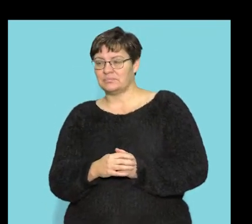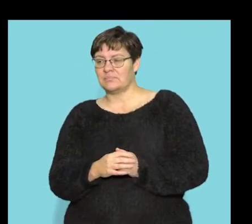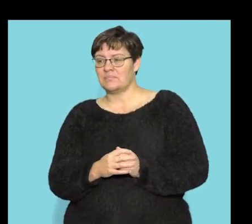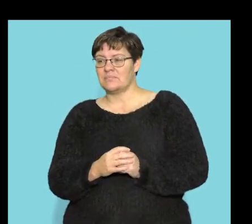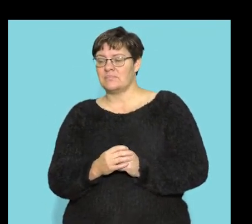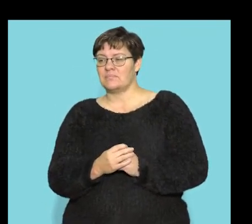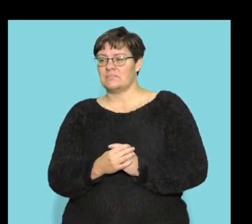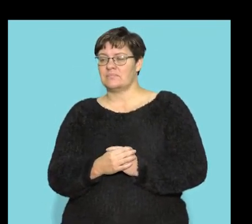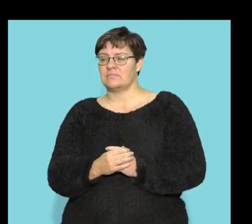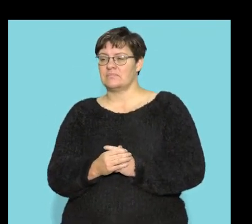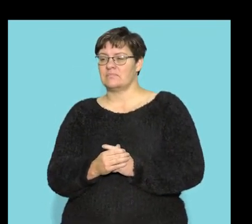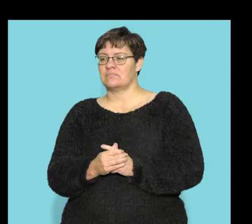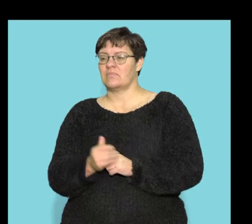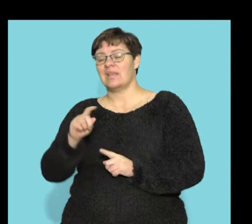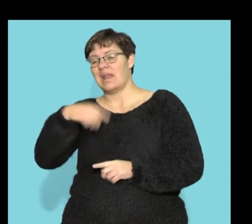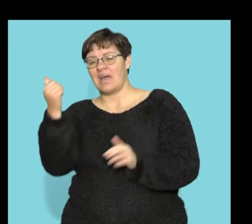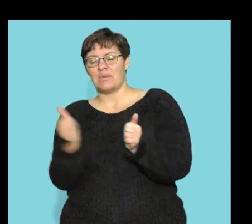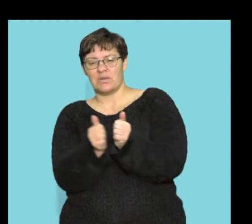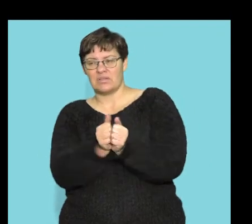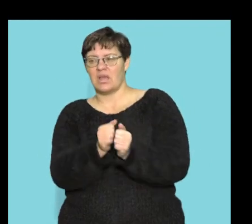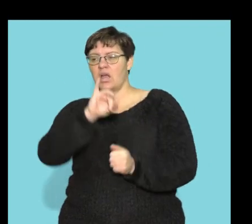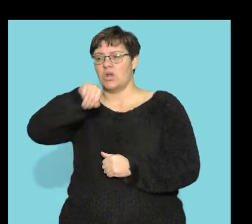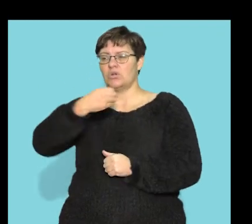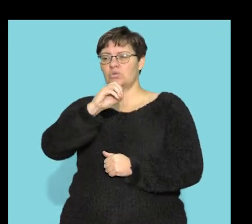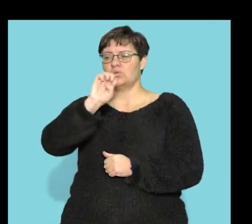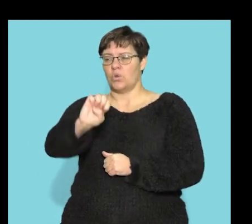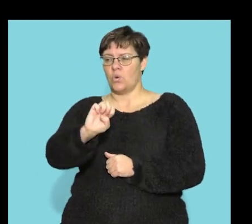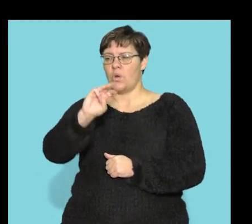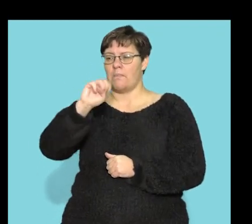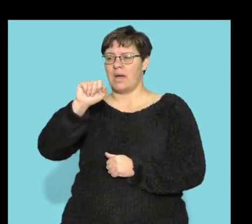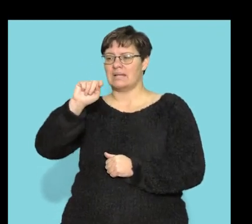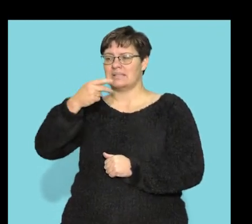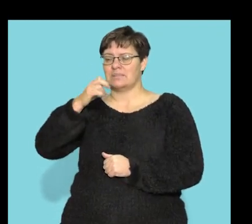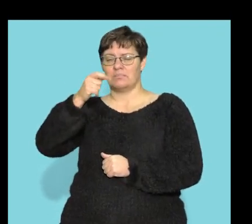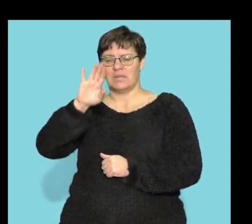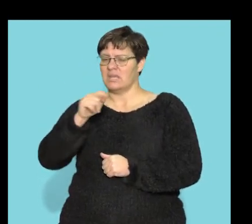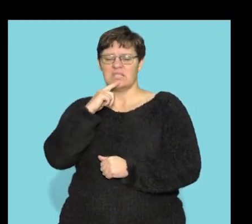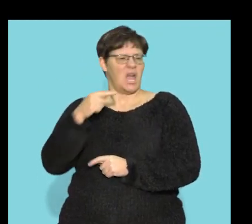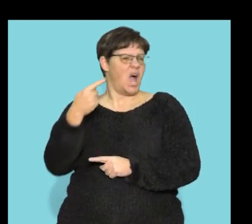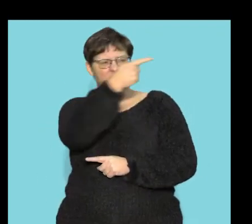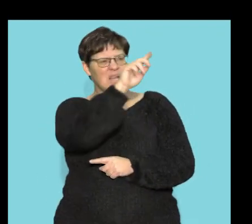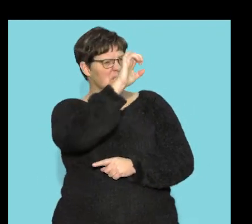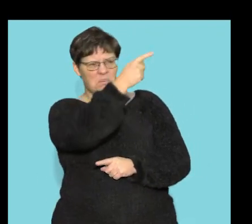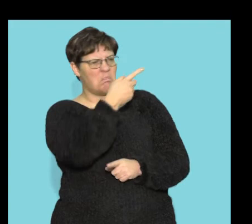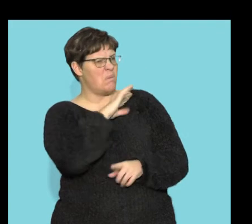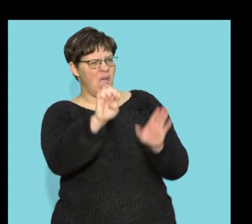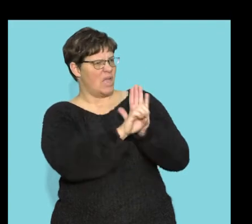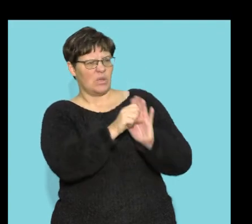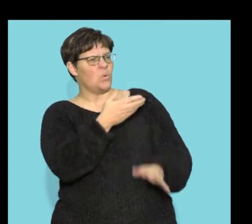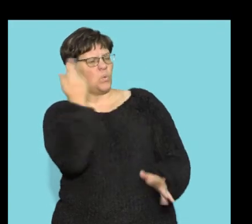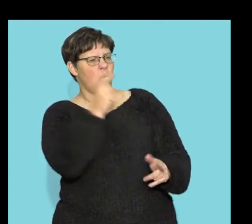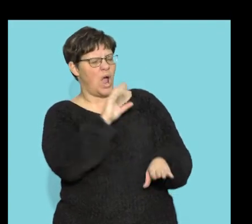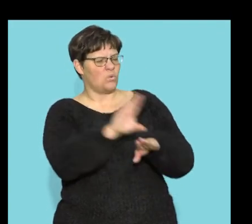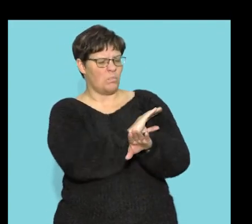we had another partner, Joe Matibi, who has complained that Tim Lowe has acted unethically in taking over the computer for 4,000